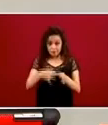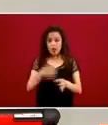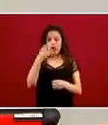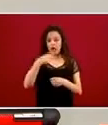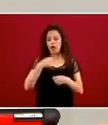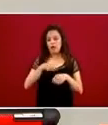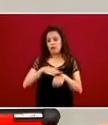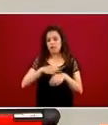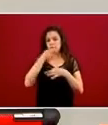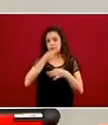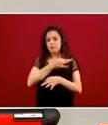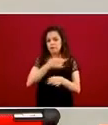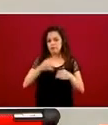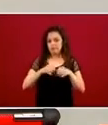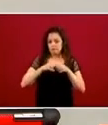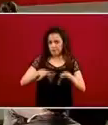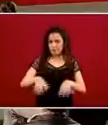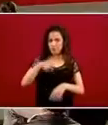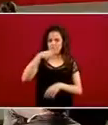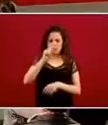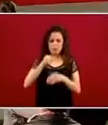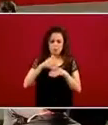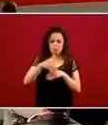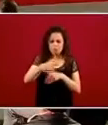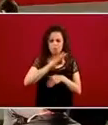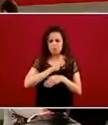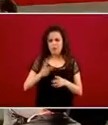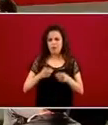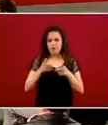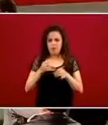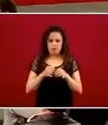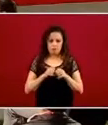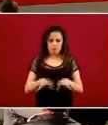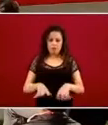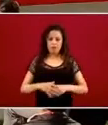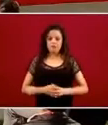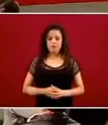now because we are still analyzing it, but you'll have it very soon.